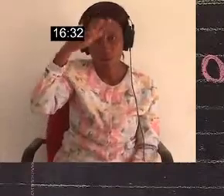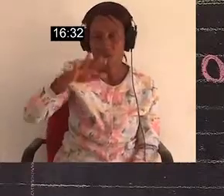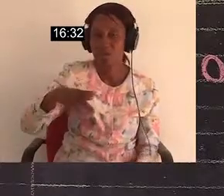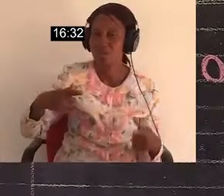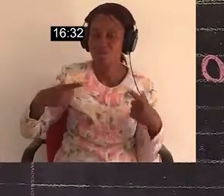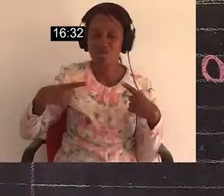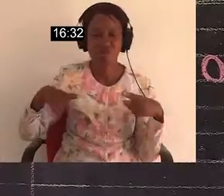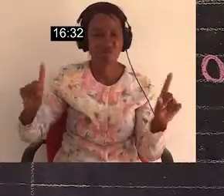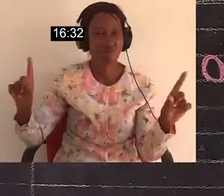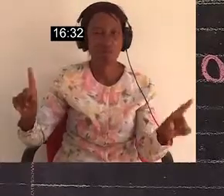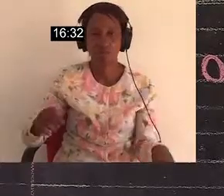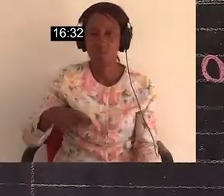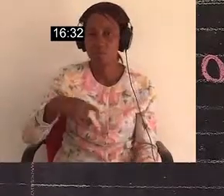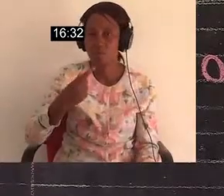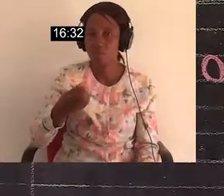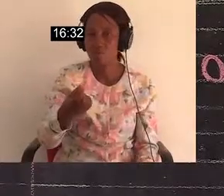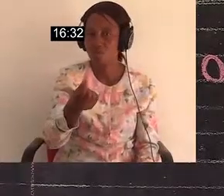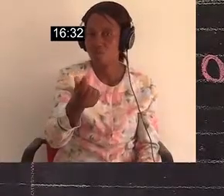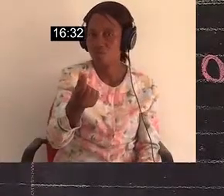So,